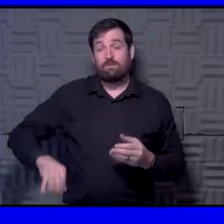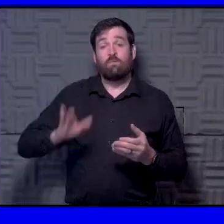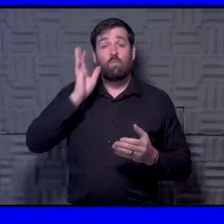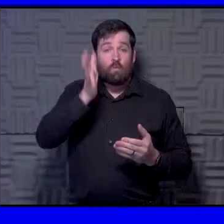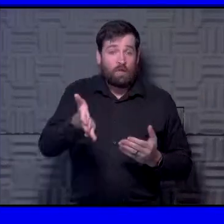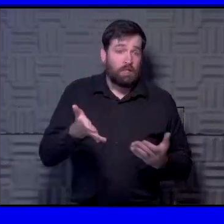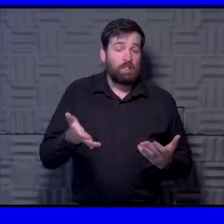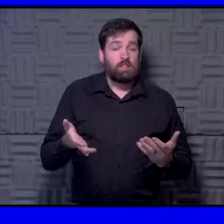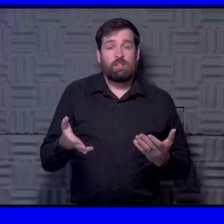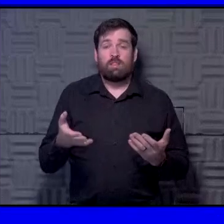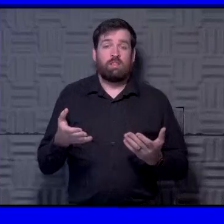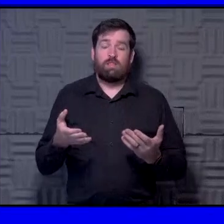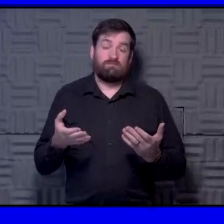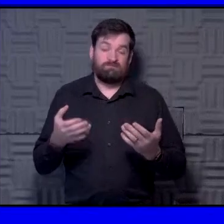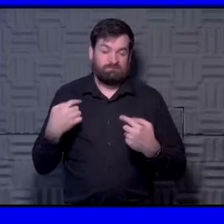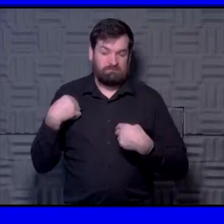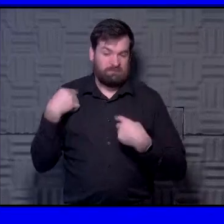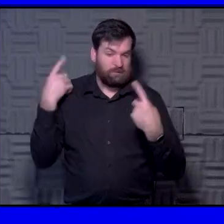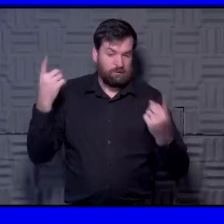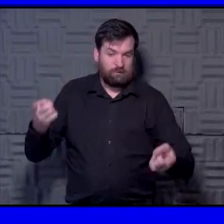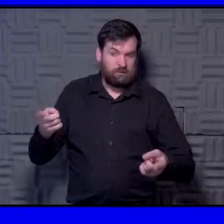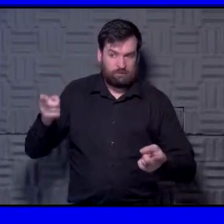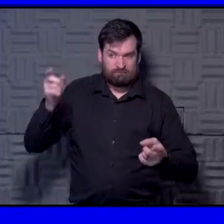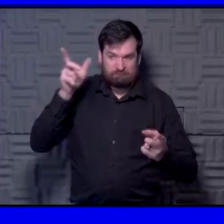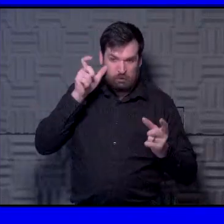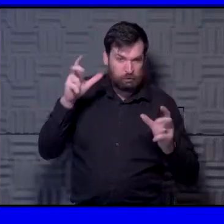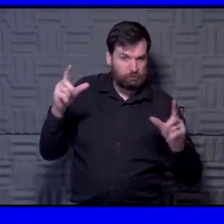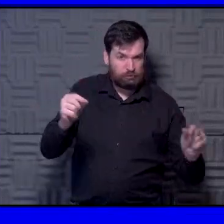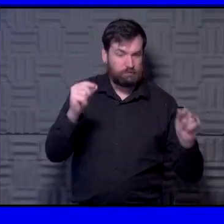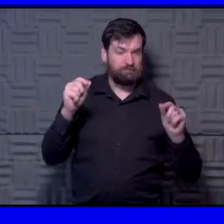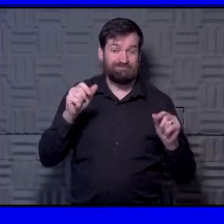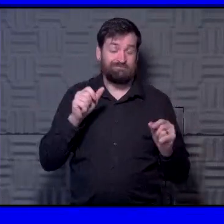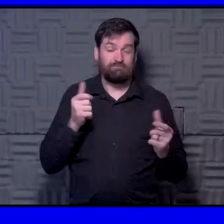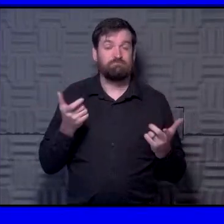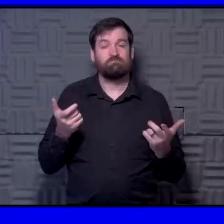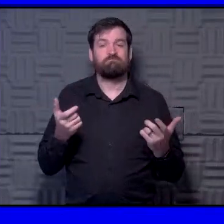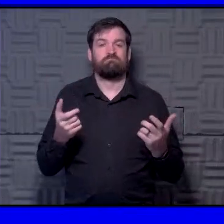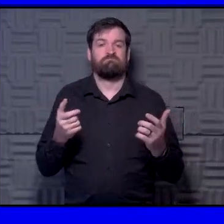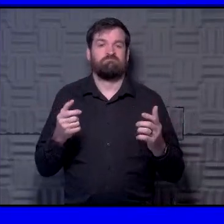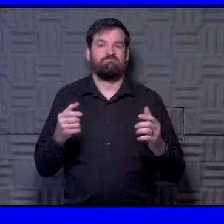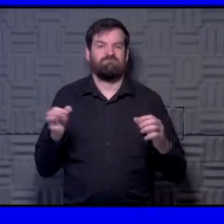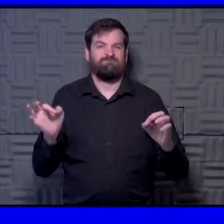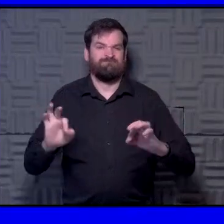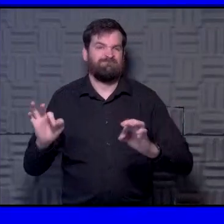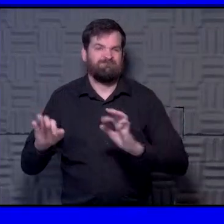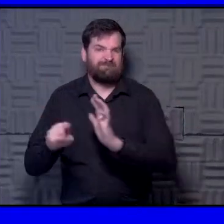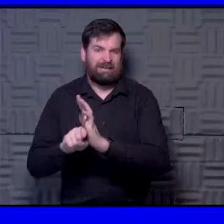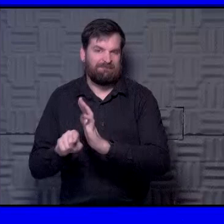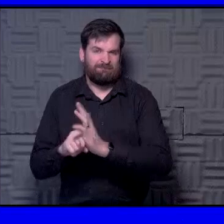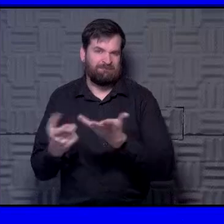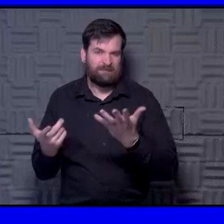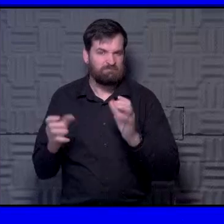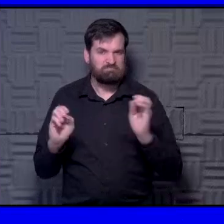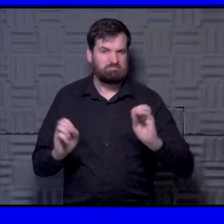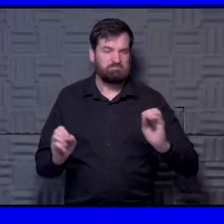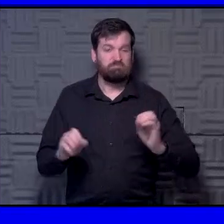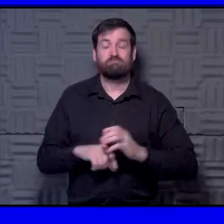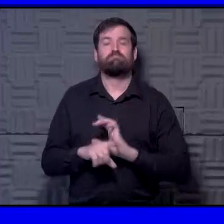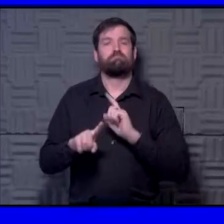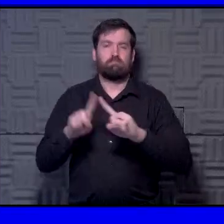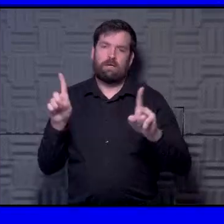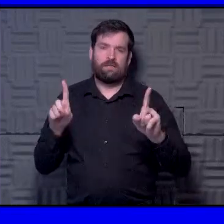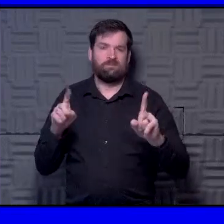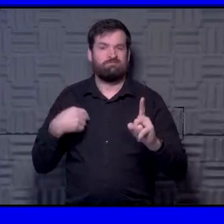be very little, so far from what we've heard or not heard, be very little downsides to this. But I really do need to